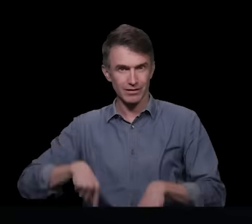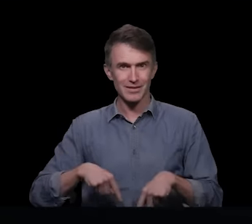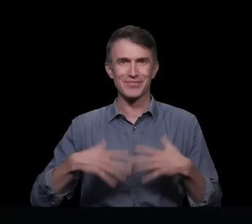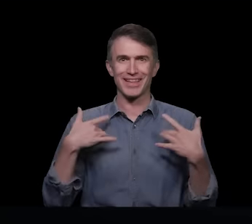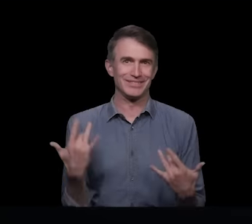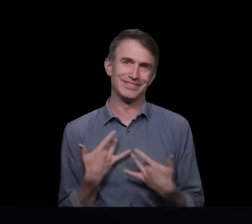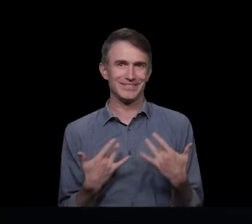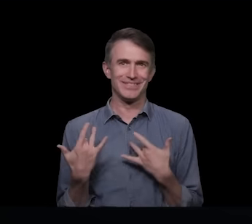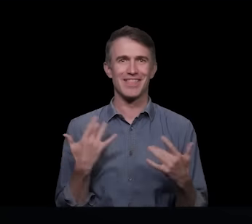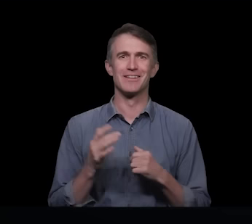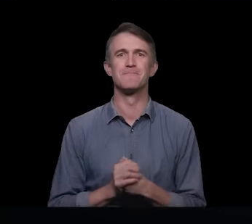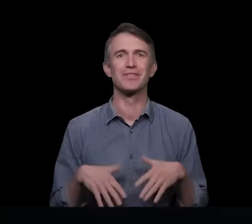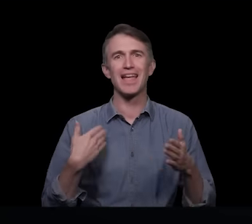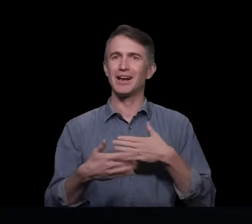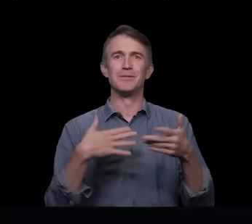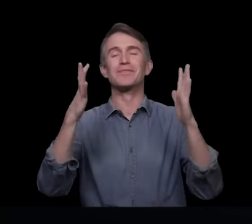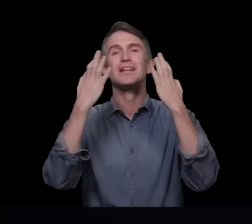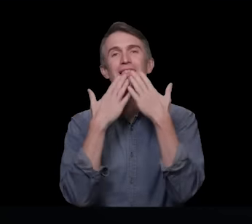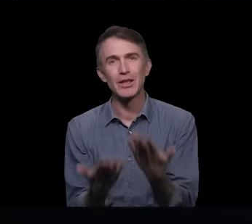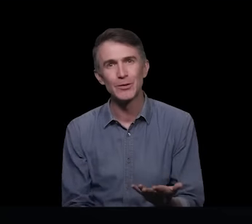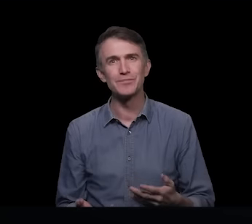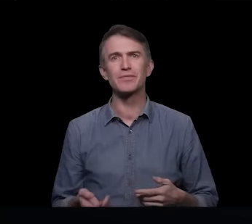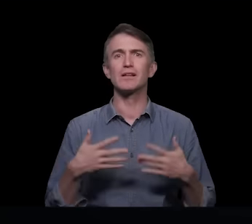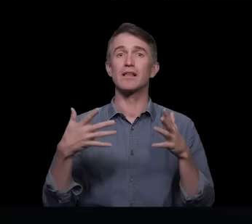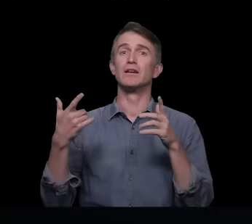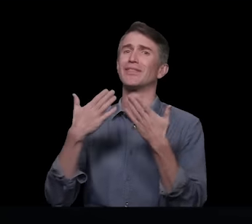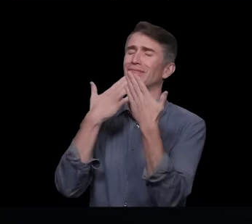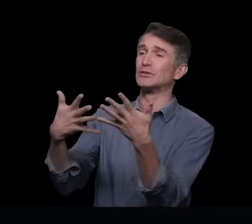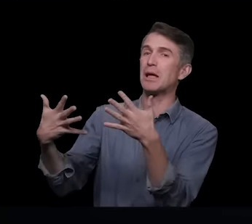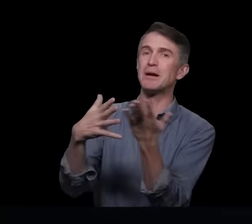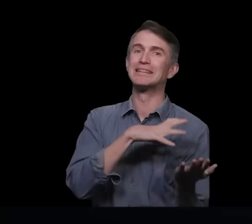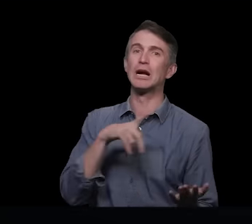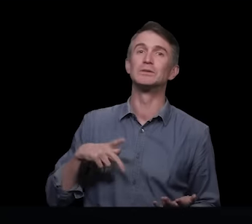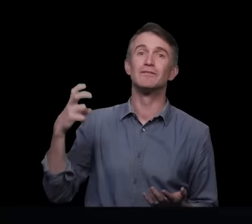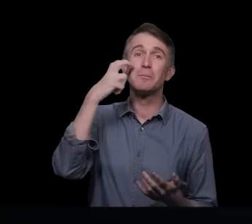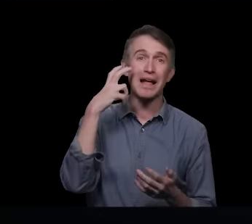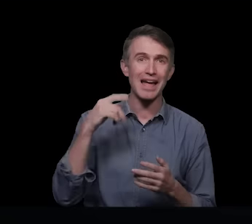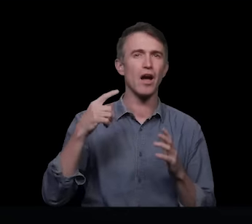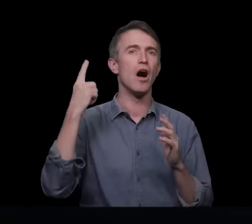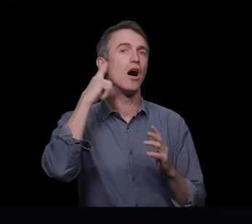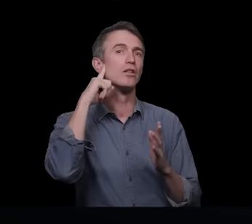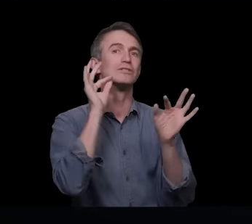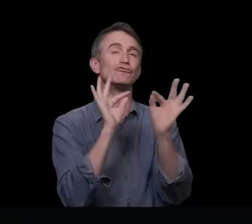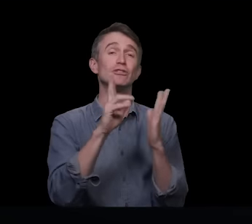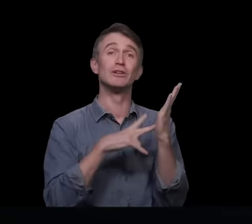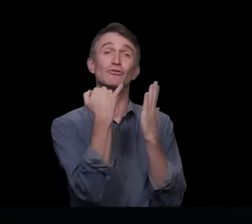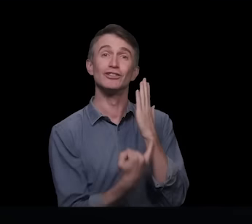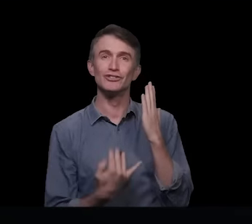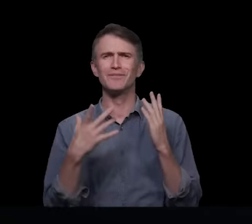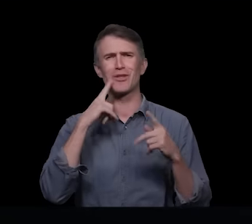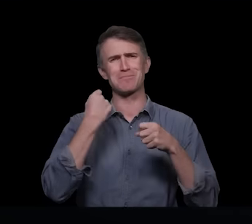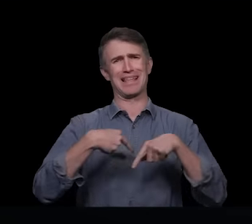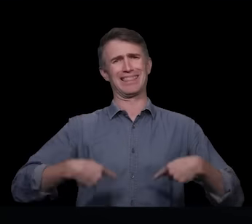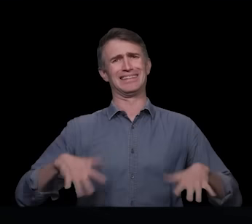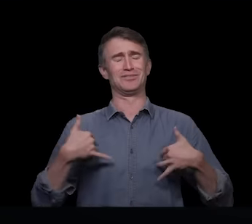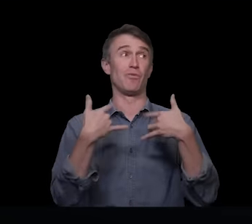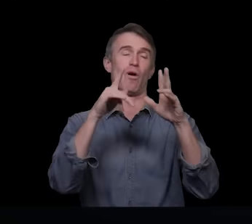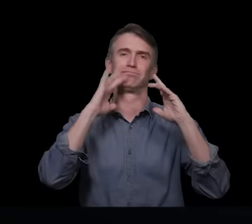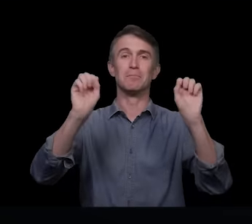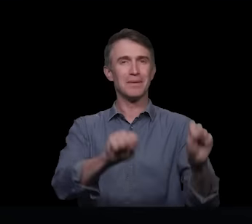Oh my gosh. Anyway, also thank you to the American Council of the Blind and the Audio Description Project for making these